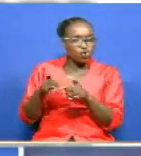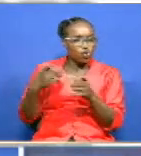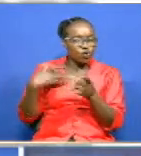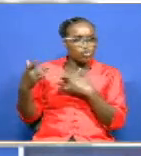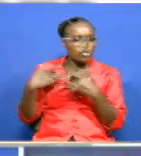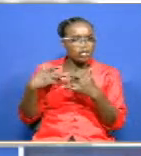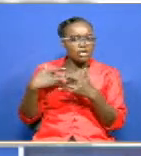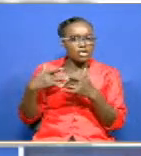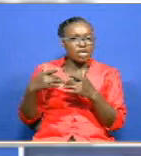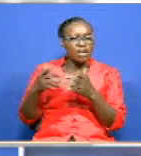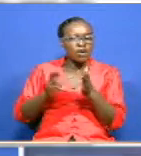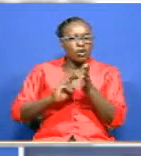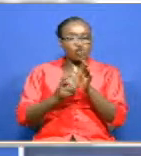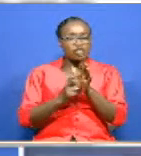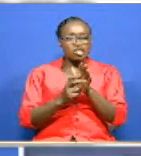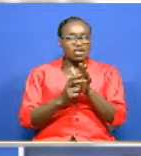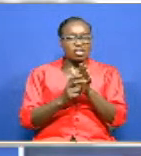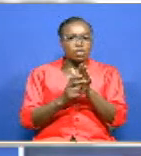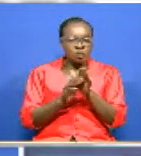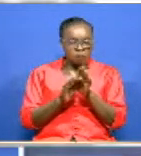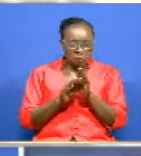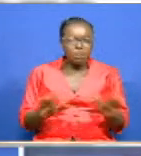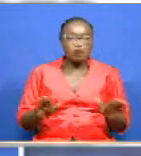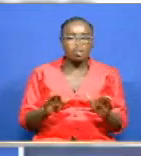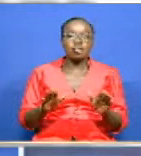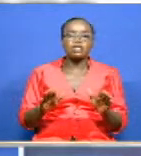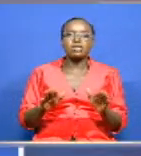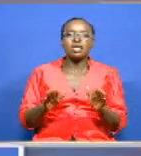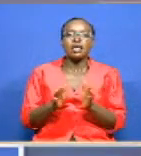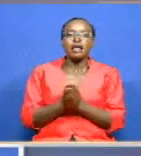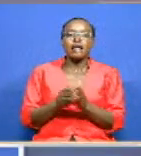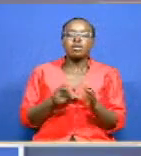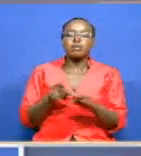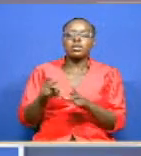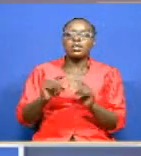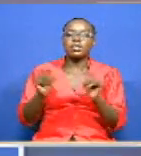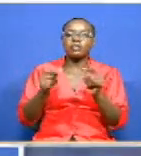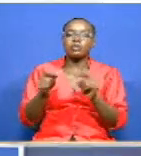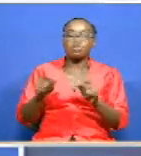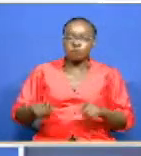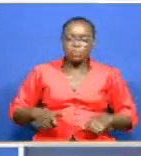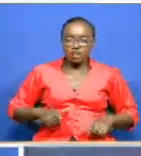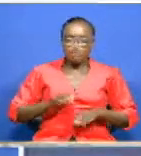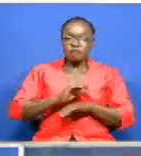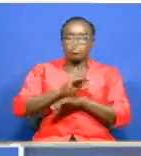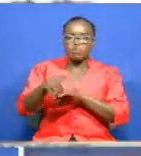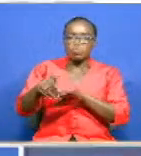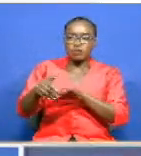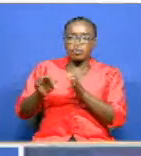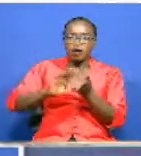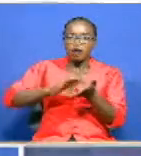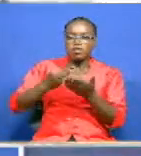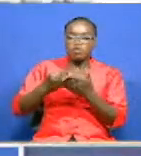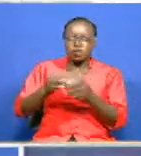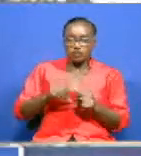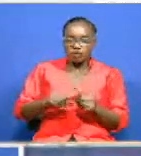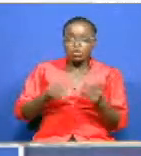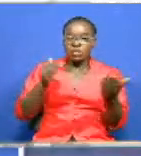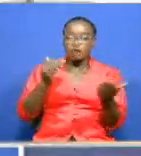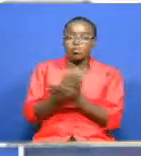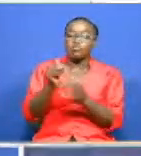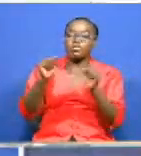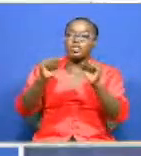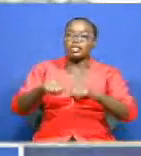to permanent and pensionable terms and enhanced group life cover, citing lack of funding to sustain the approved